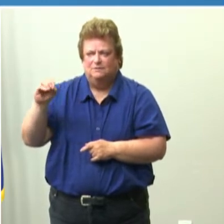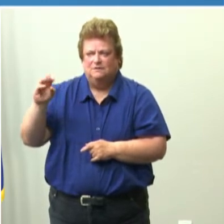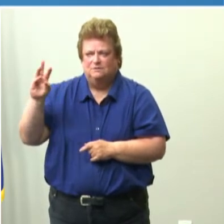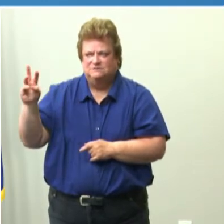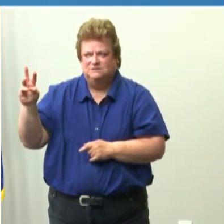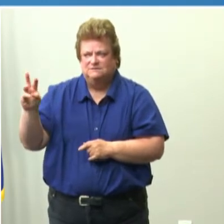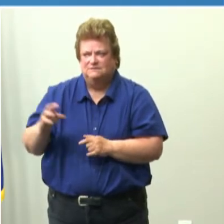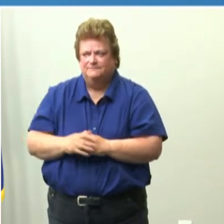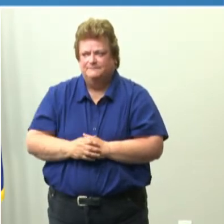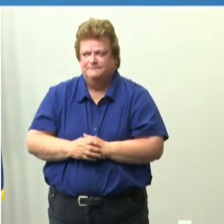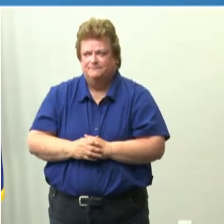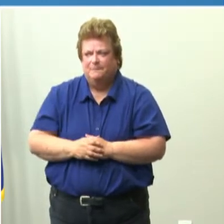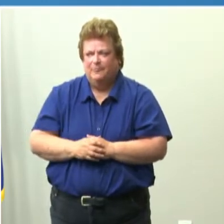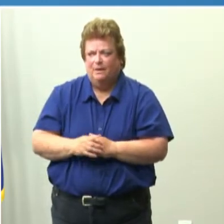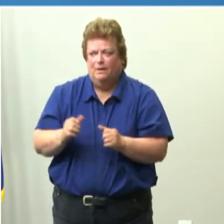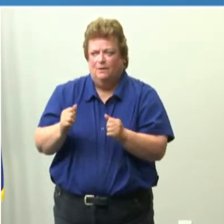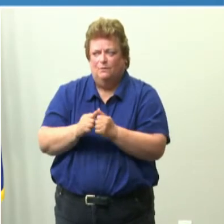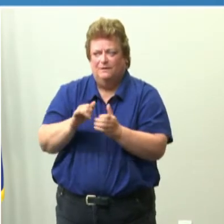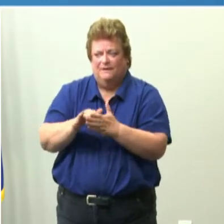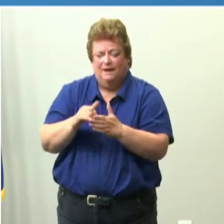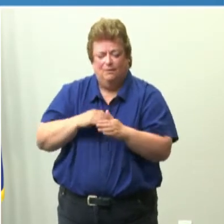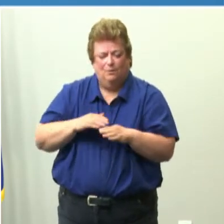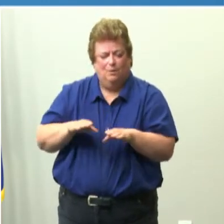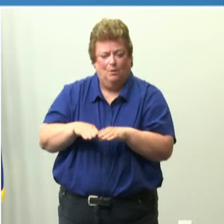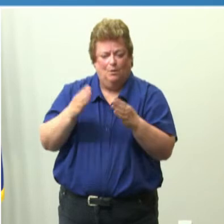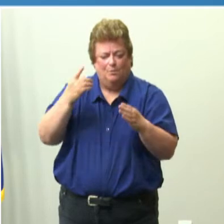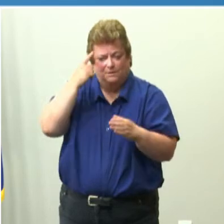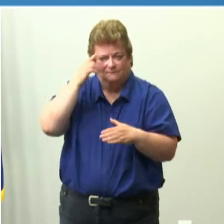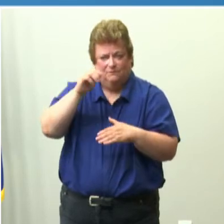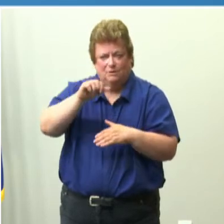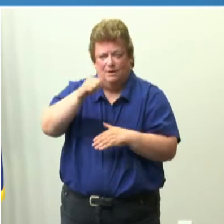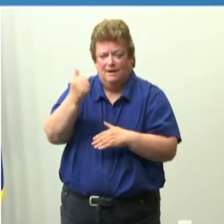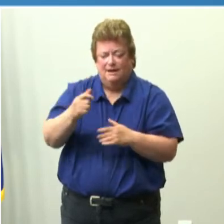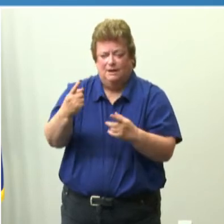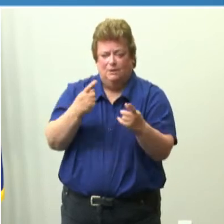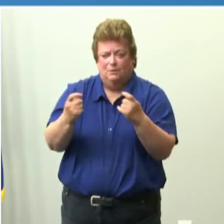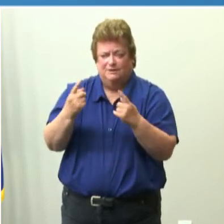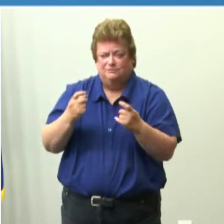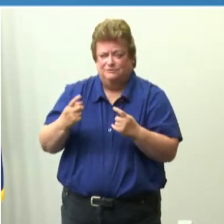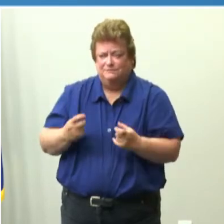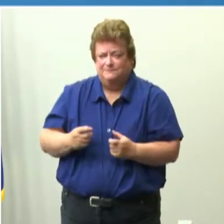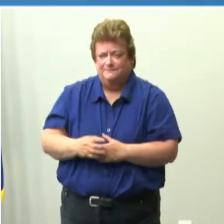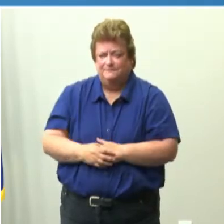402-441-8006. And with that, we'd be happy to take any questions.